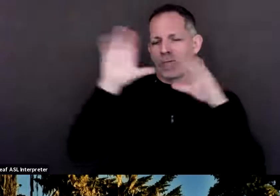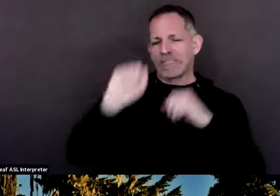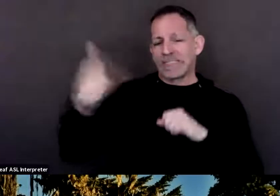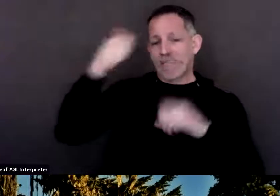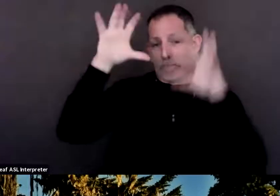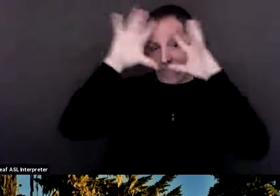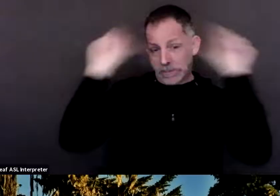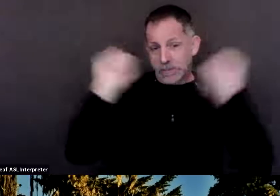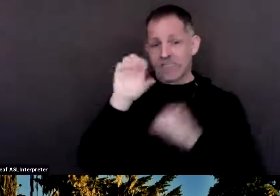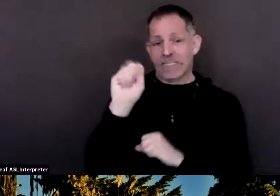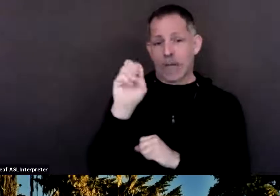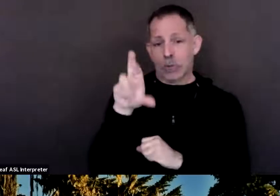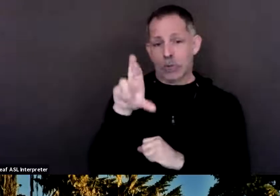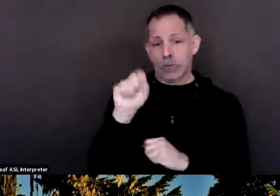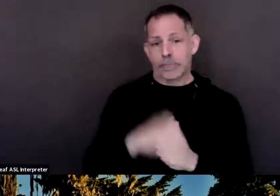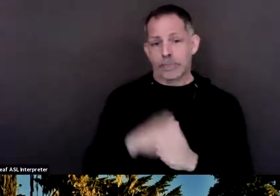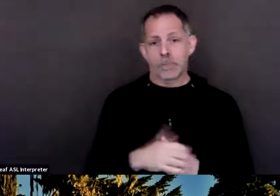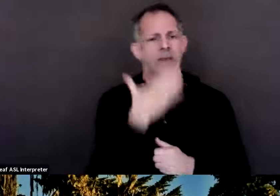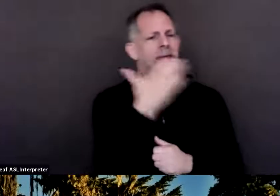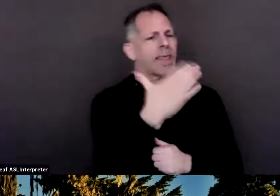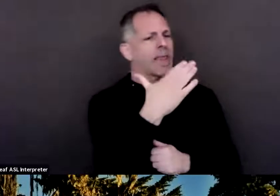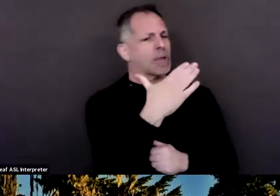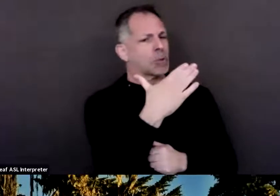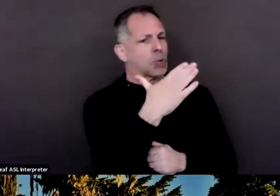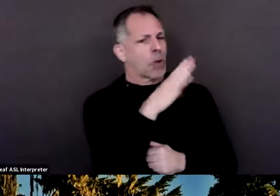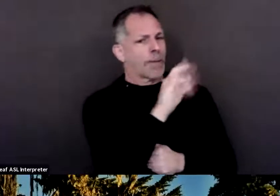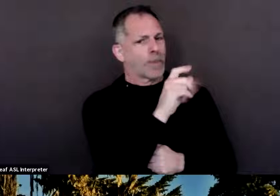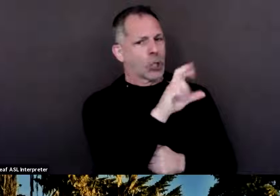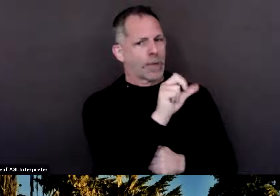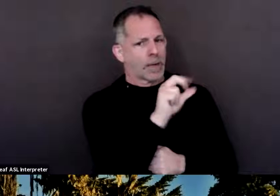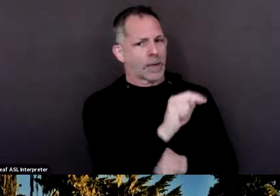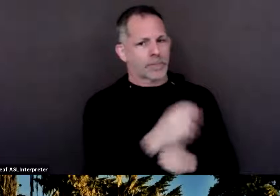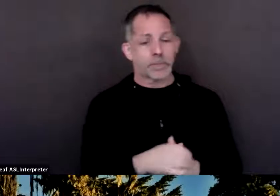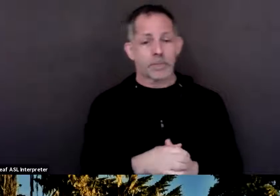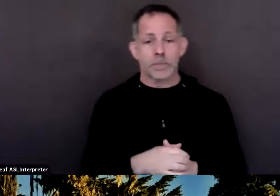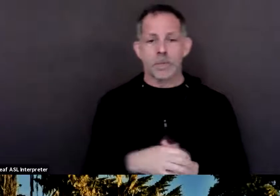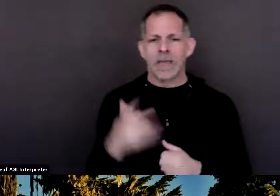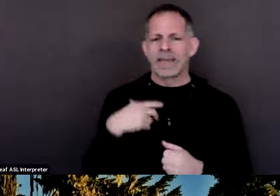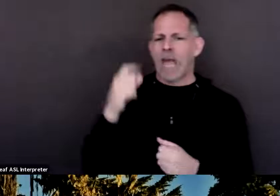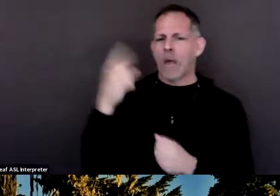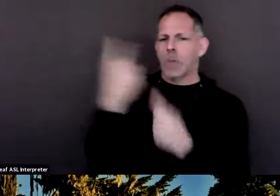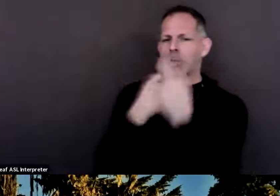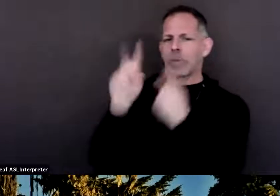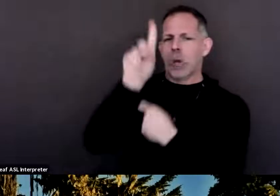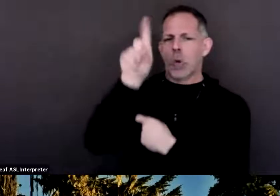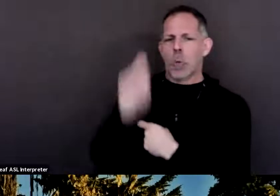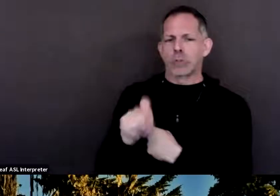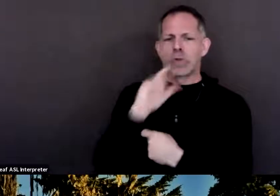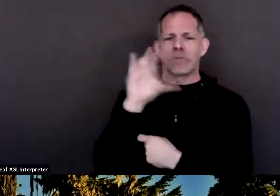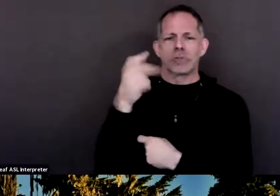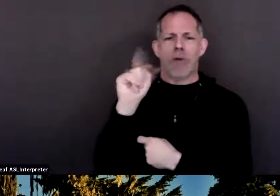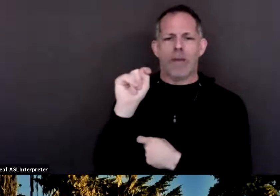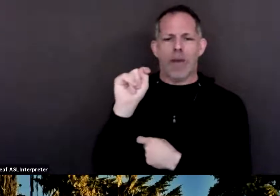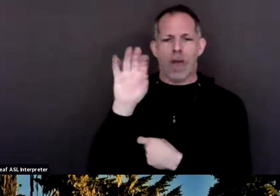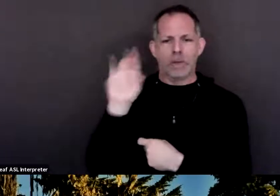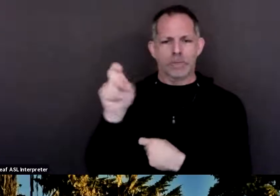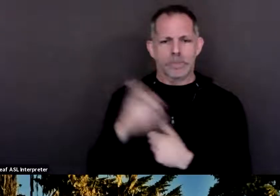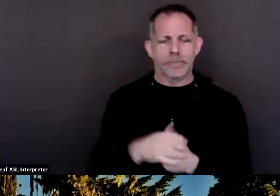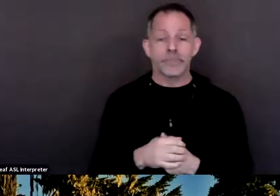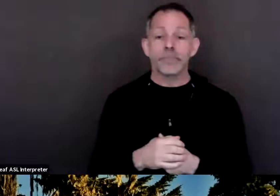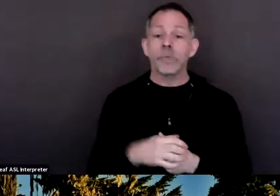Thank you, Doctor. First question, I think we've kind of covered, but are you saying Snohomish County is likely to drop to phase 2 May